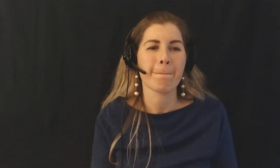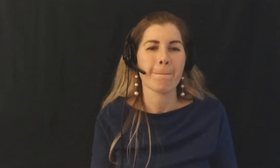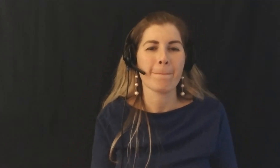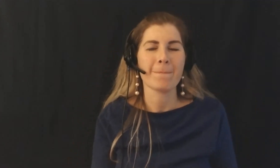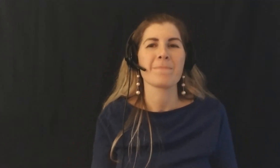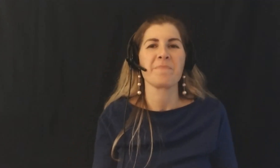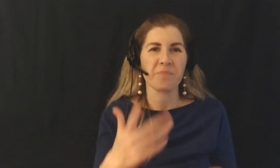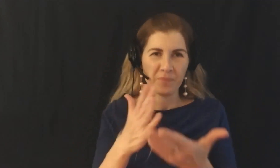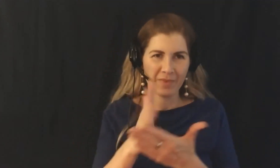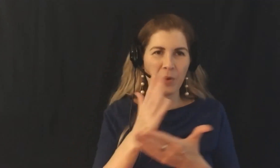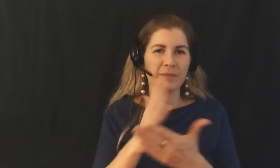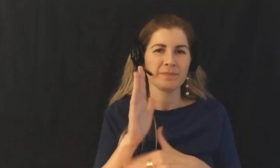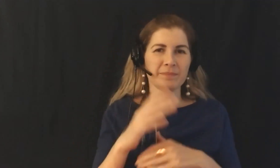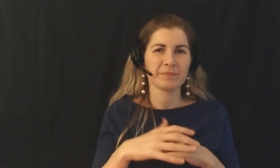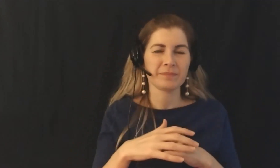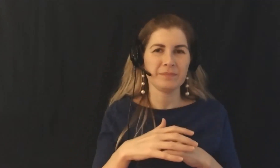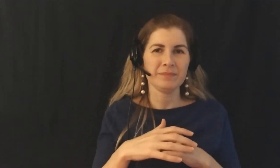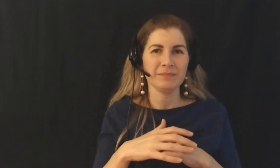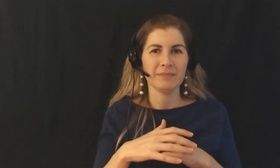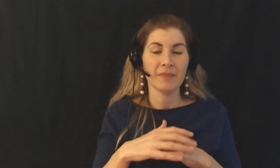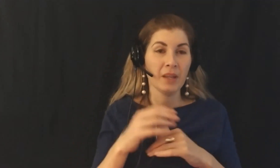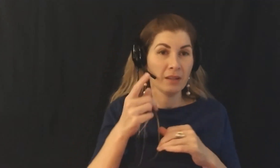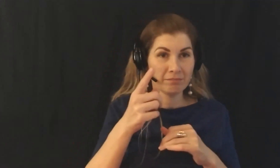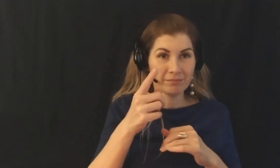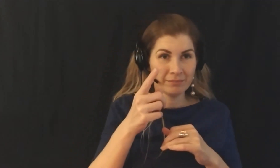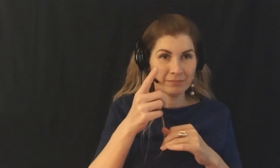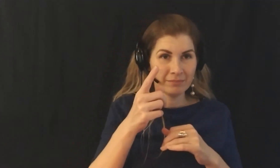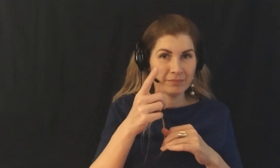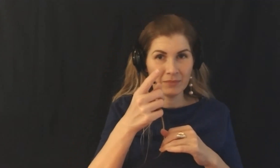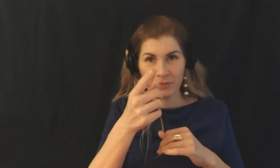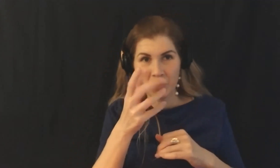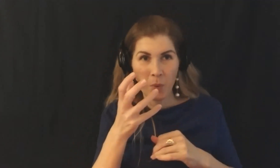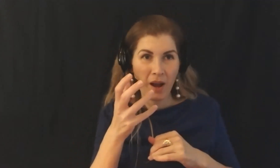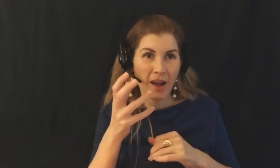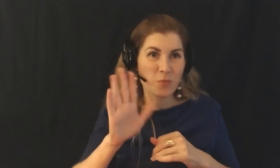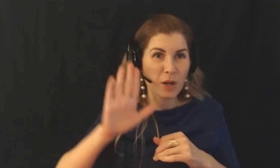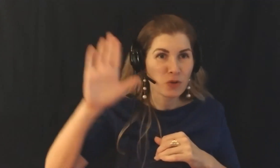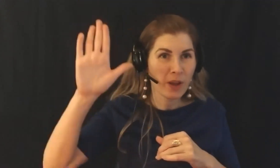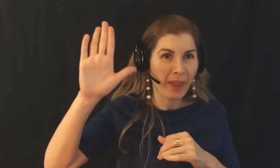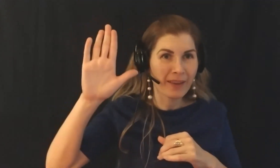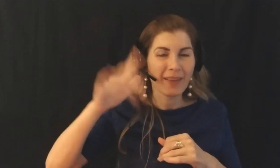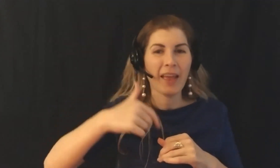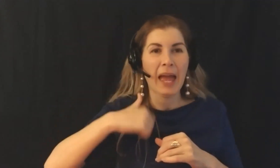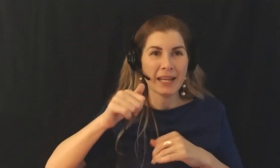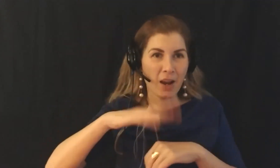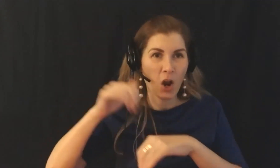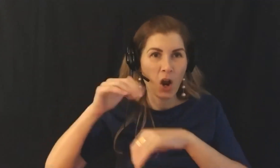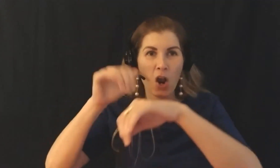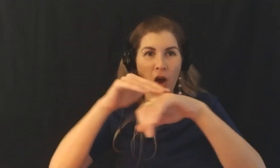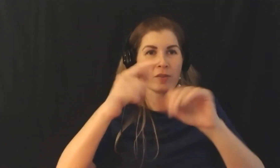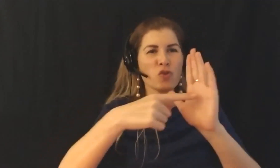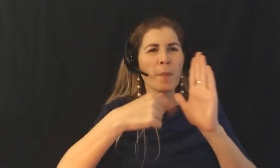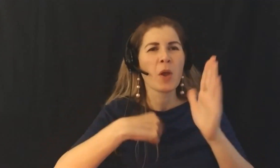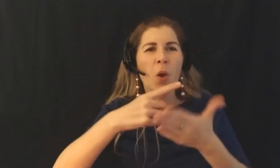All right. So if anybody wants to just raise their hand, and I can call on different people to kind of share. What did